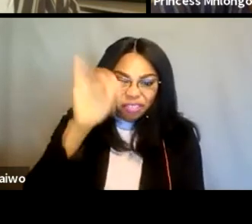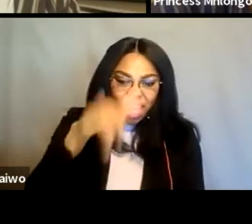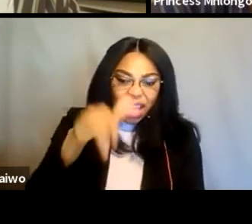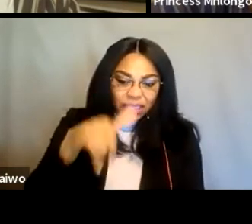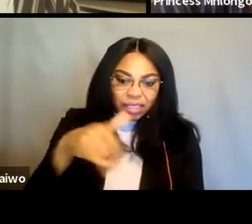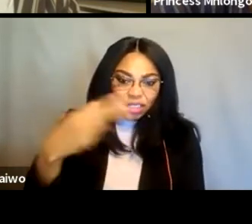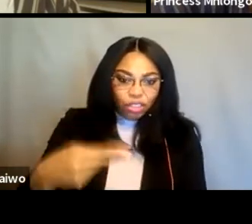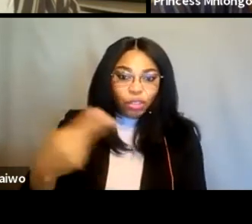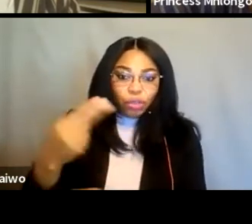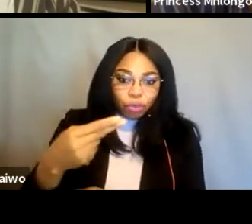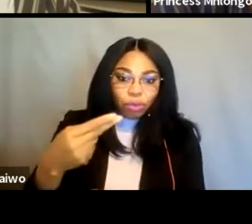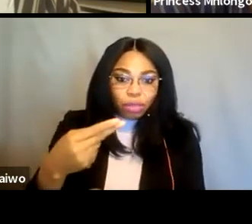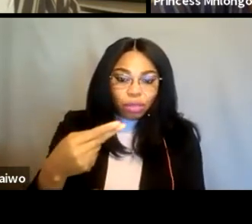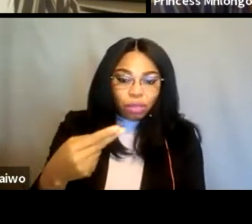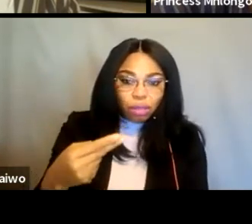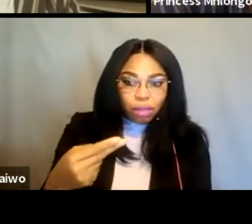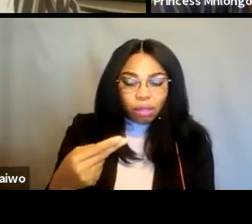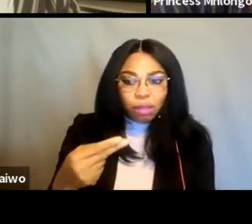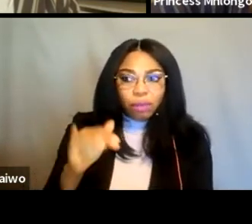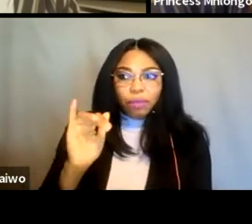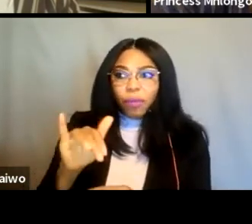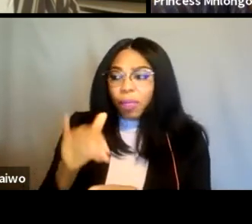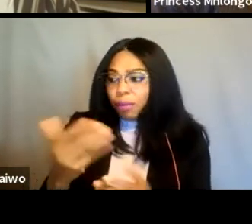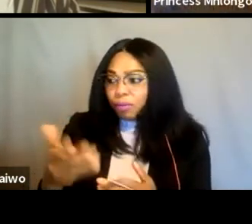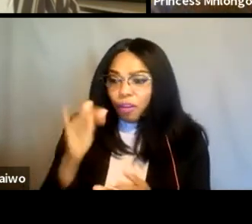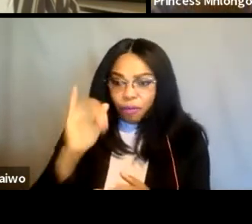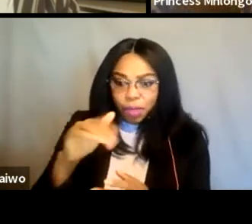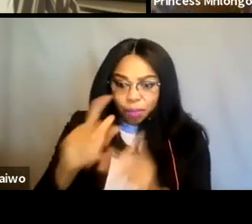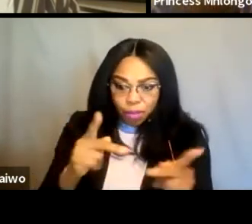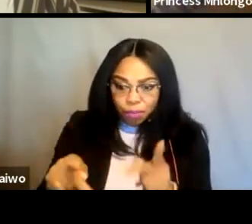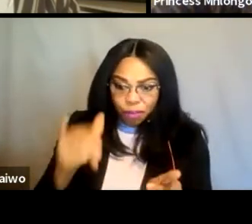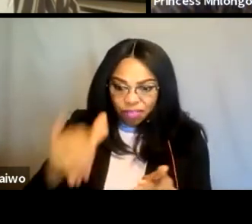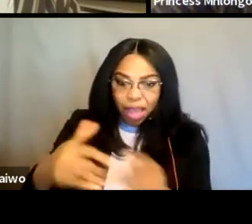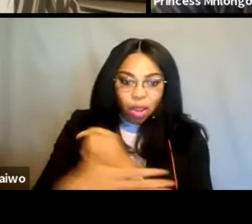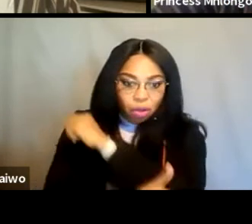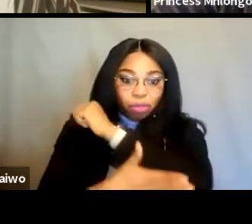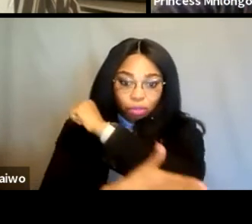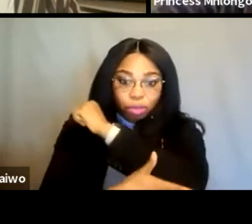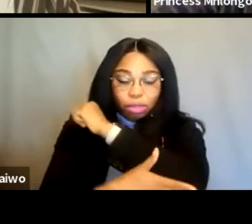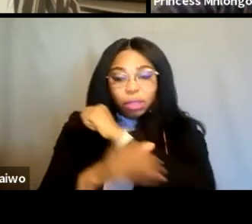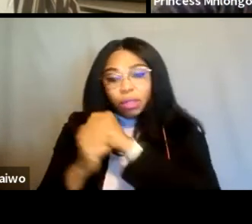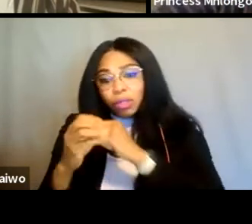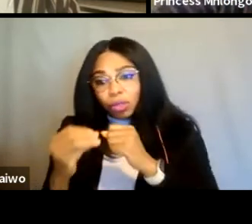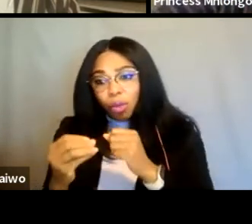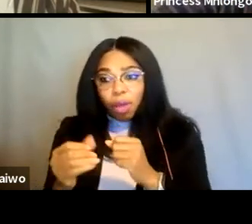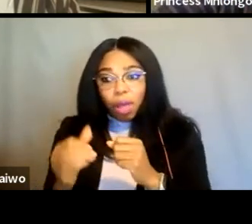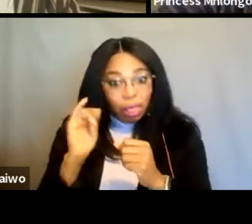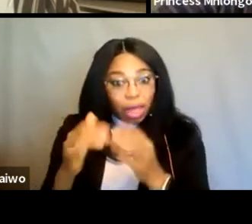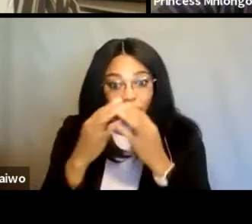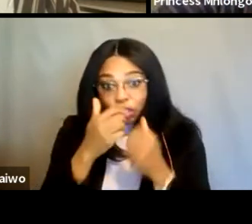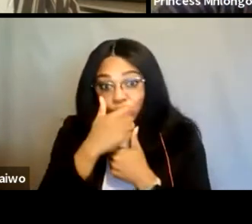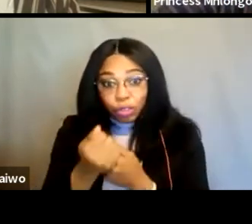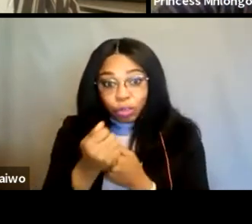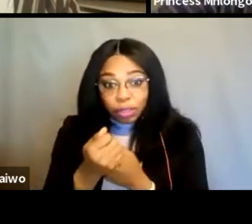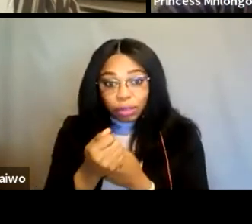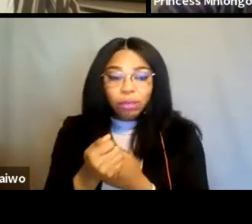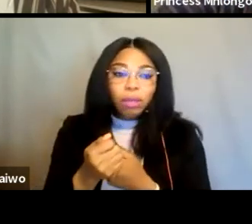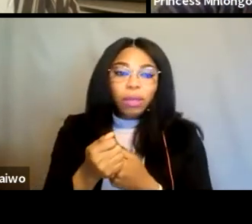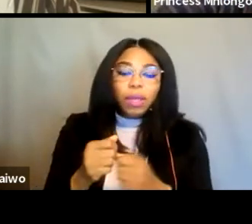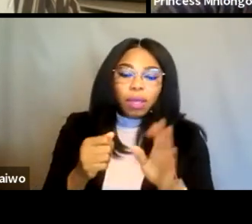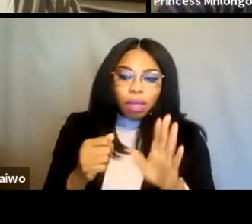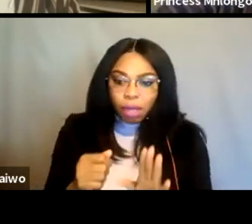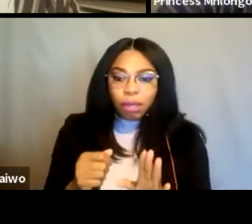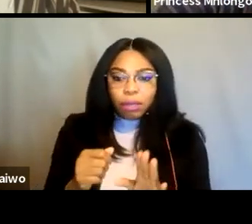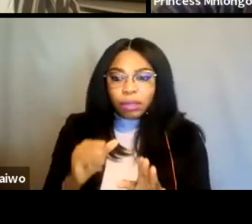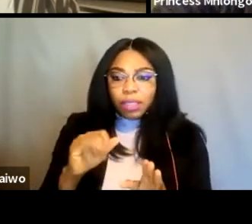the history of, you know, of the people of that country, right? So, which is very interesting, right? We're going to come, Ibukun,